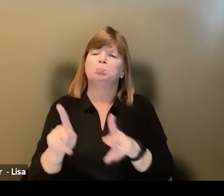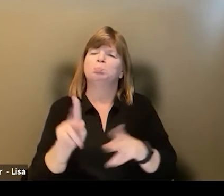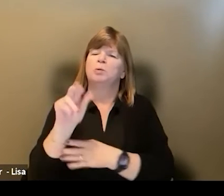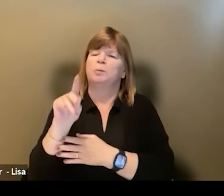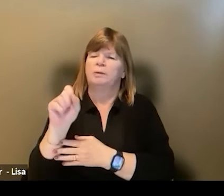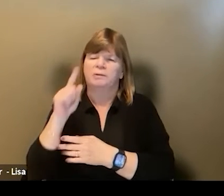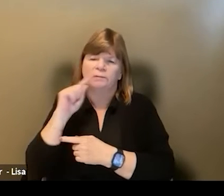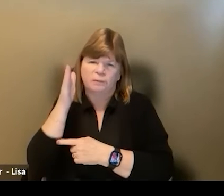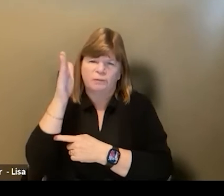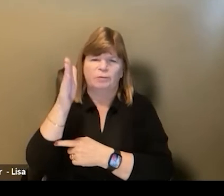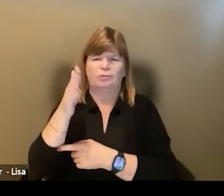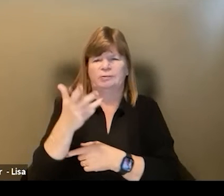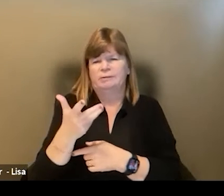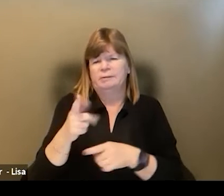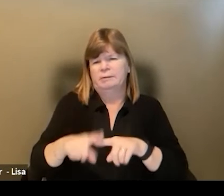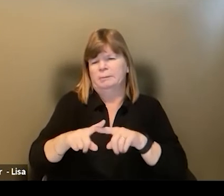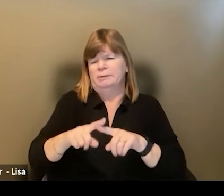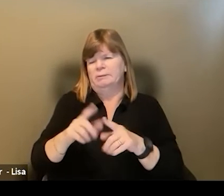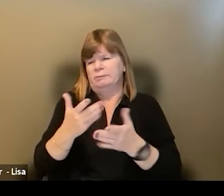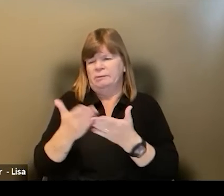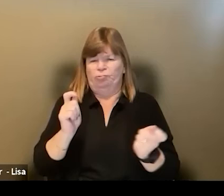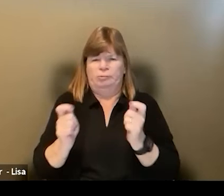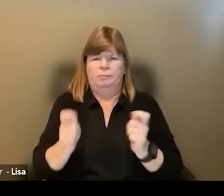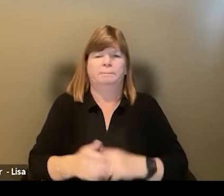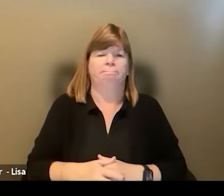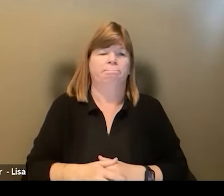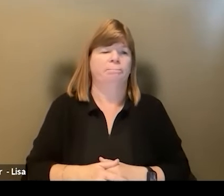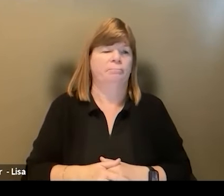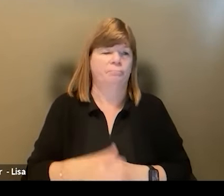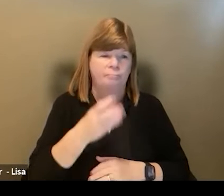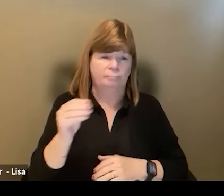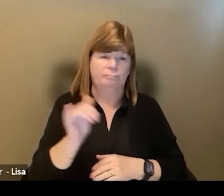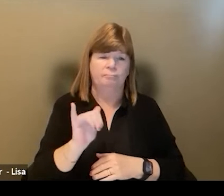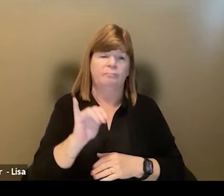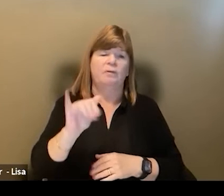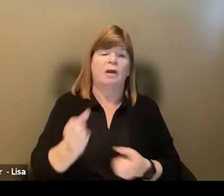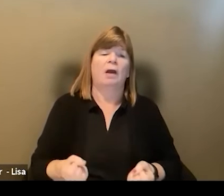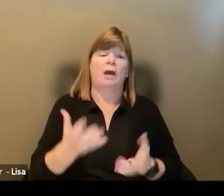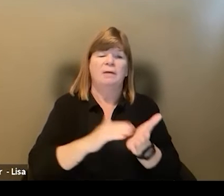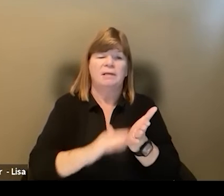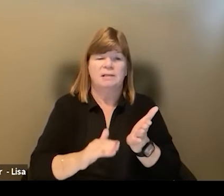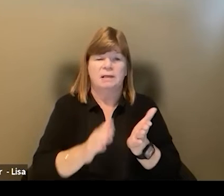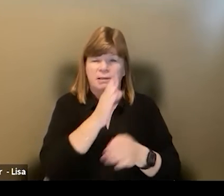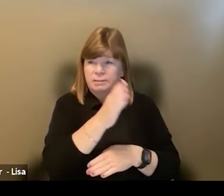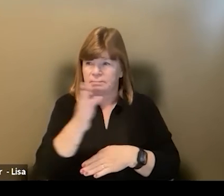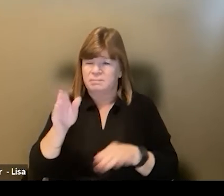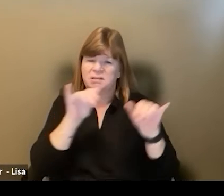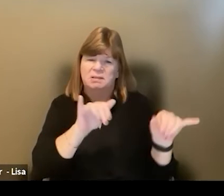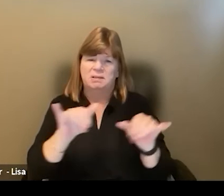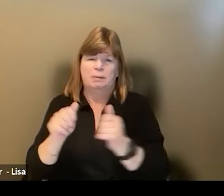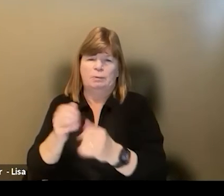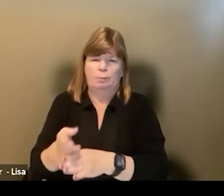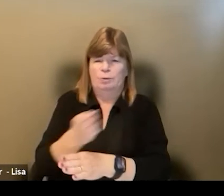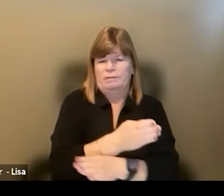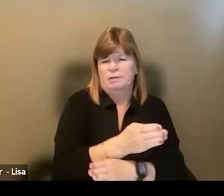rates in the future as our fiscal situation allows us to do so. It also keeps the number of waiver slots consistent with the